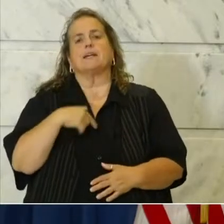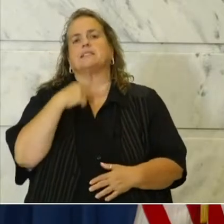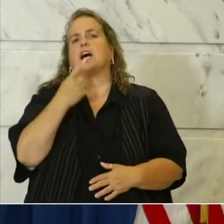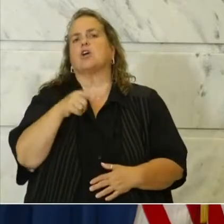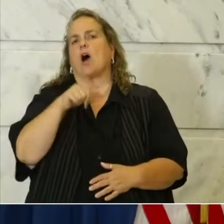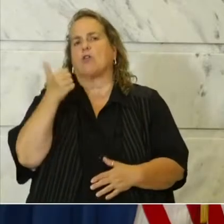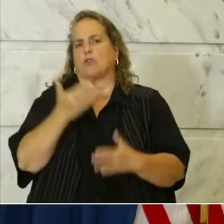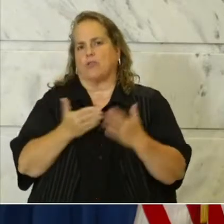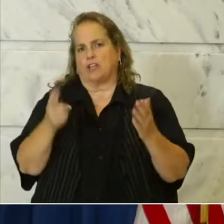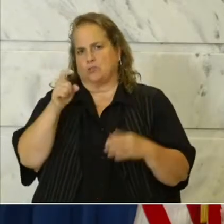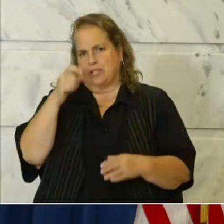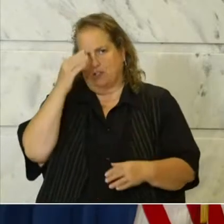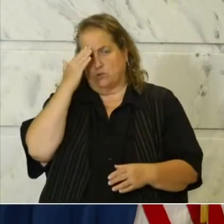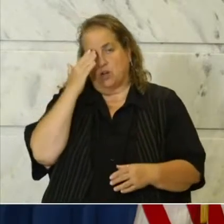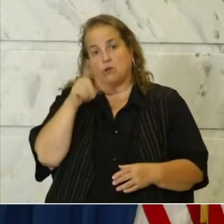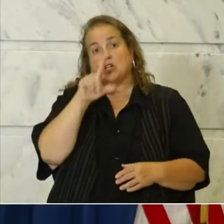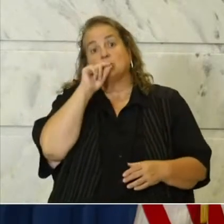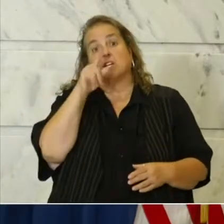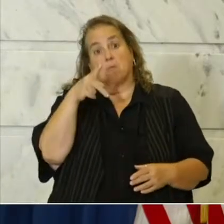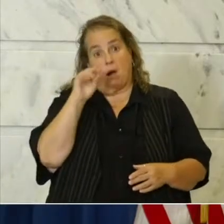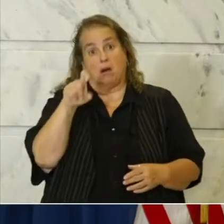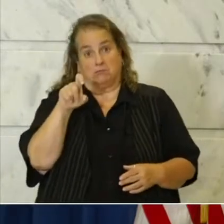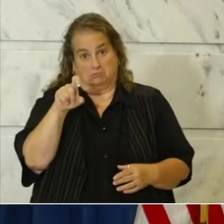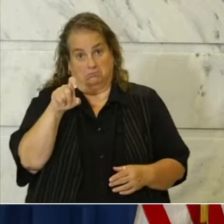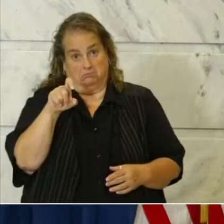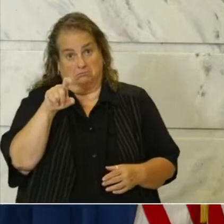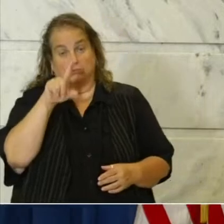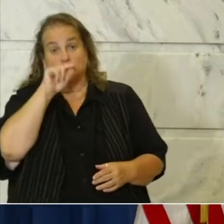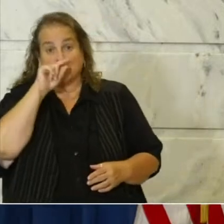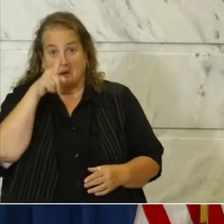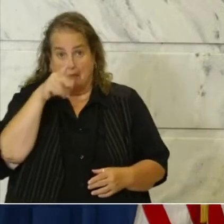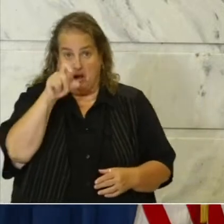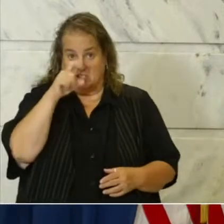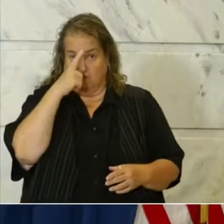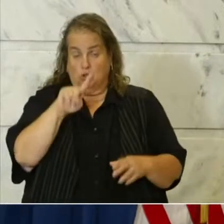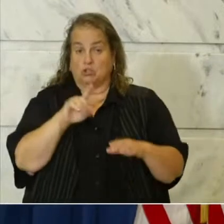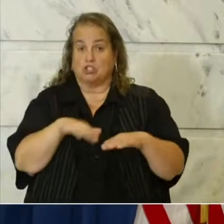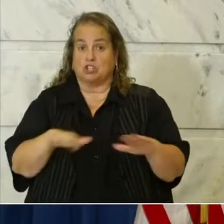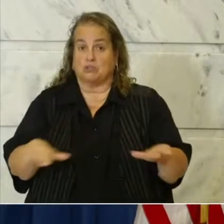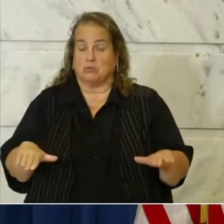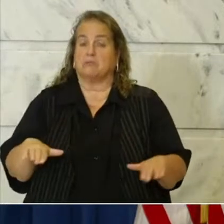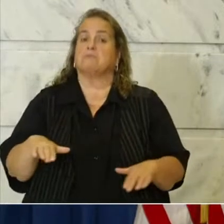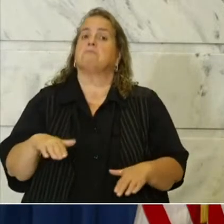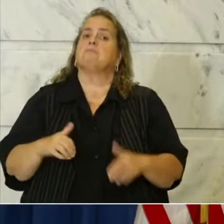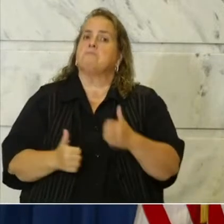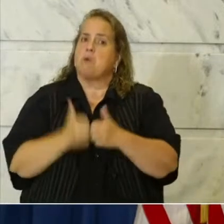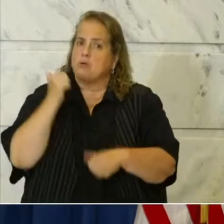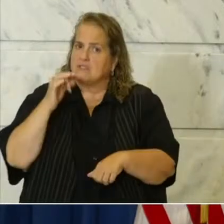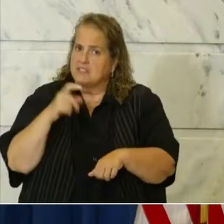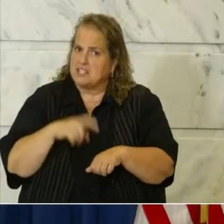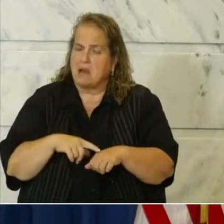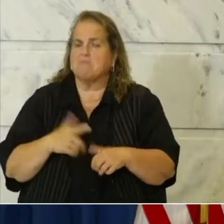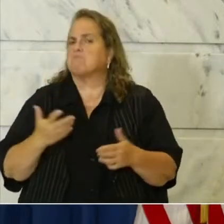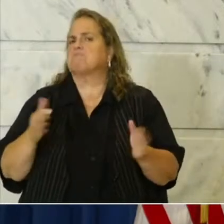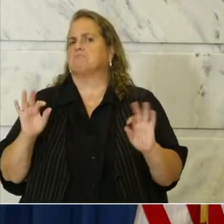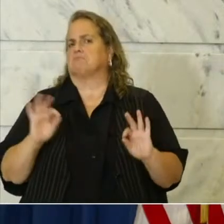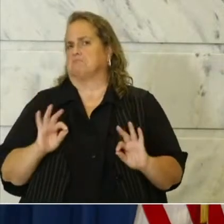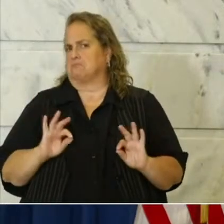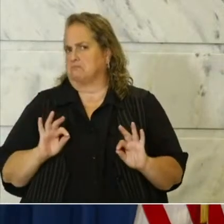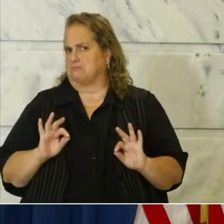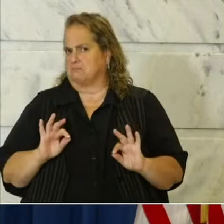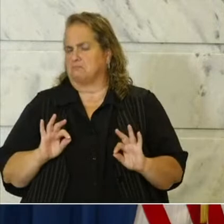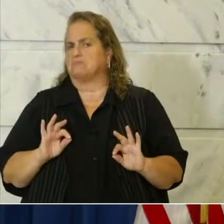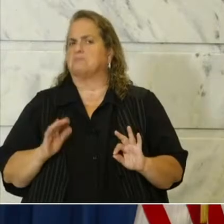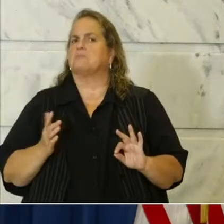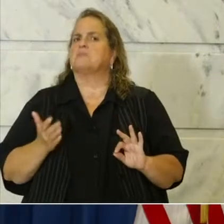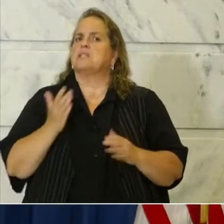things you know. Chickenpox. Chickenpox for kids a lot of times is a relatively benign disease, but not completely